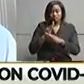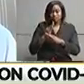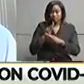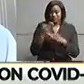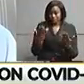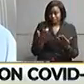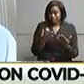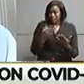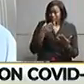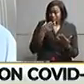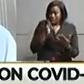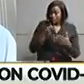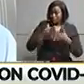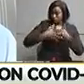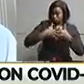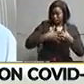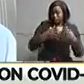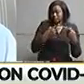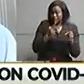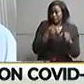as long as the factories are working,